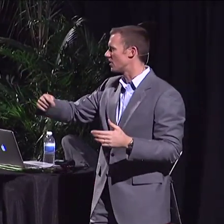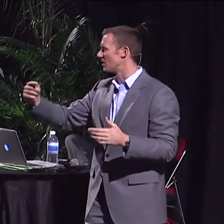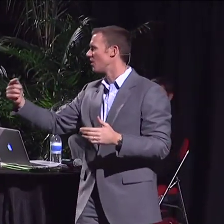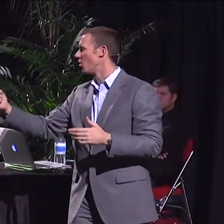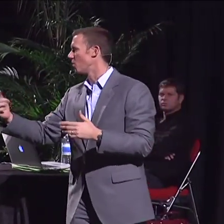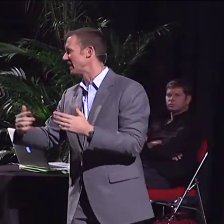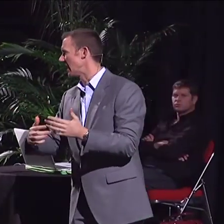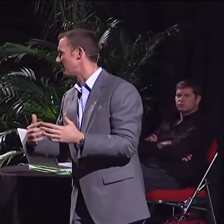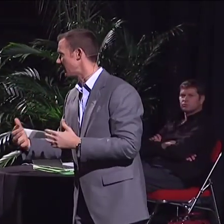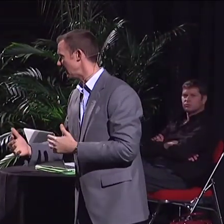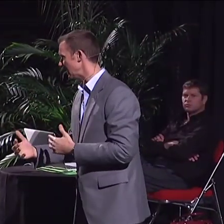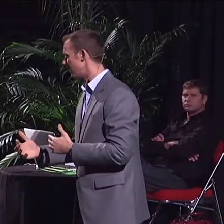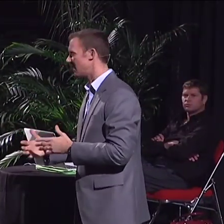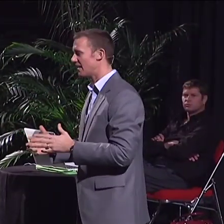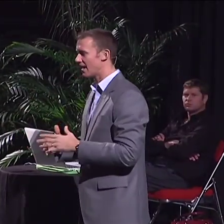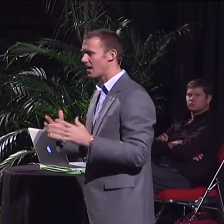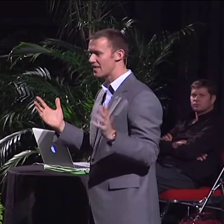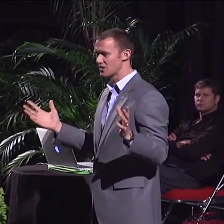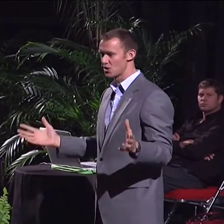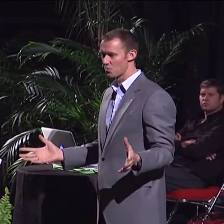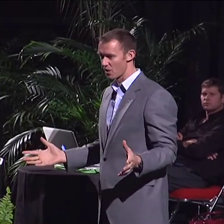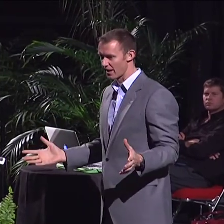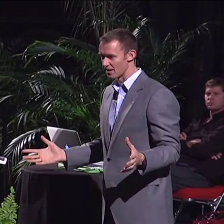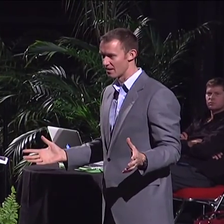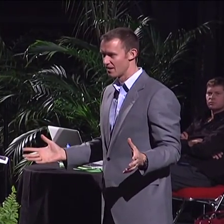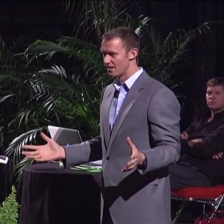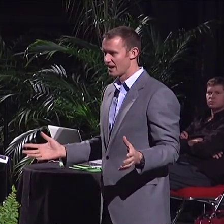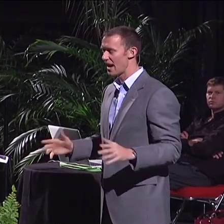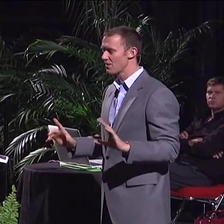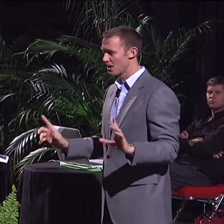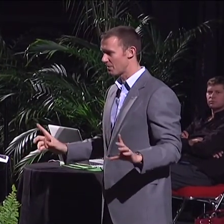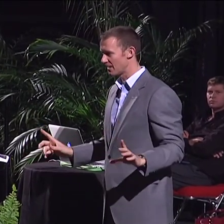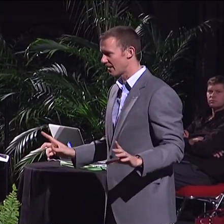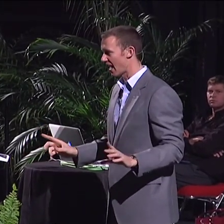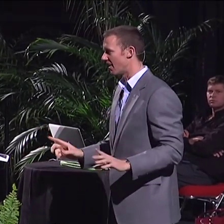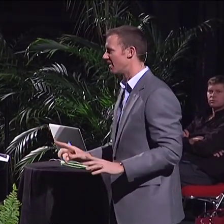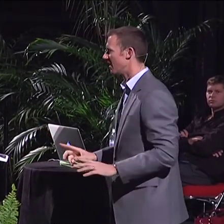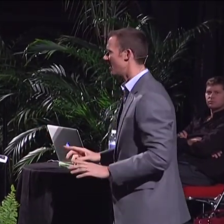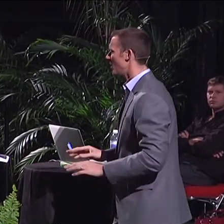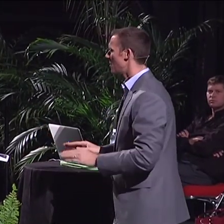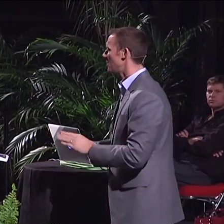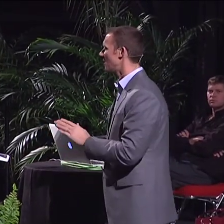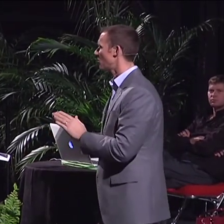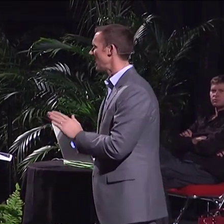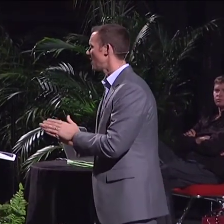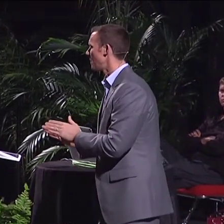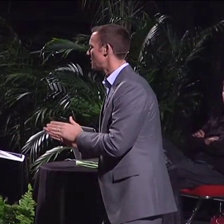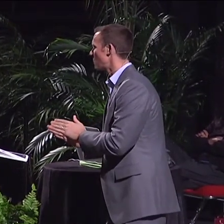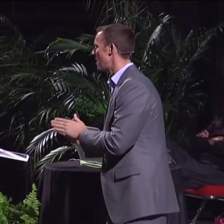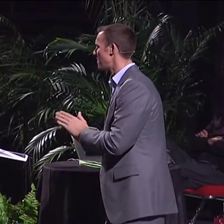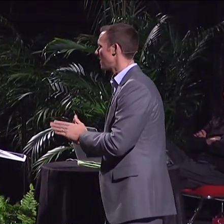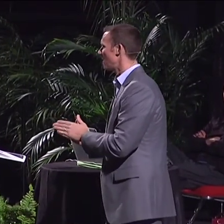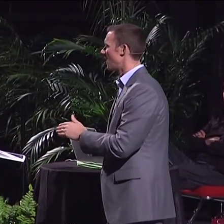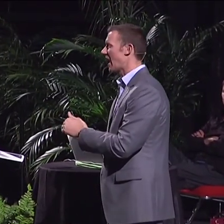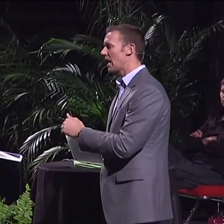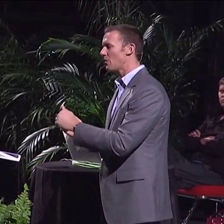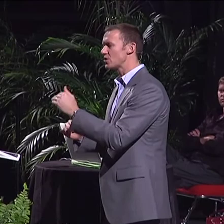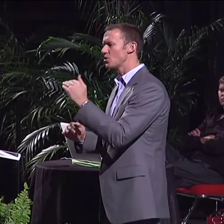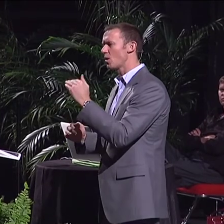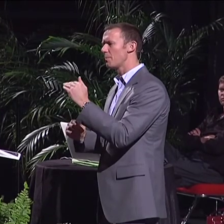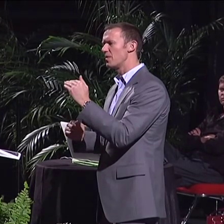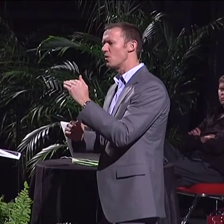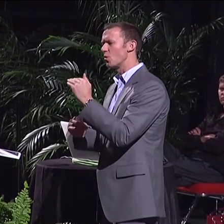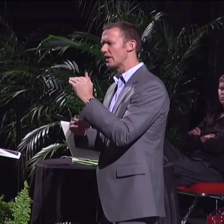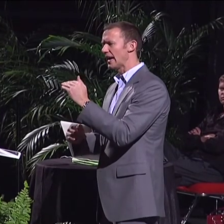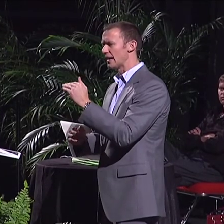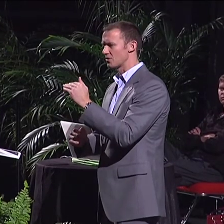they ordered or became a lead. That's a no-brainer. Every company did that. But the great companies wanted to figure out, how do I